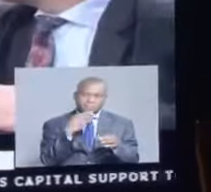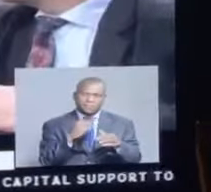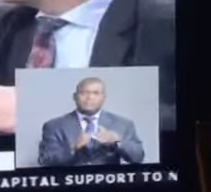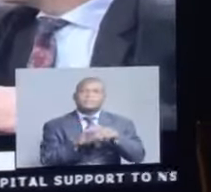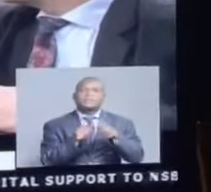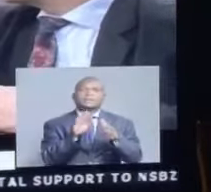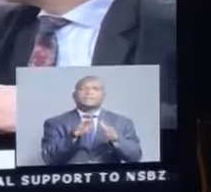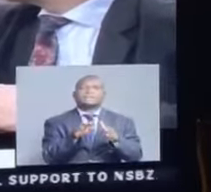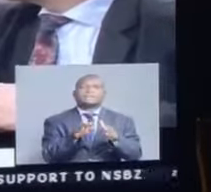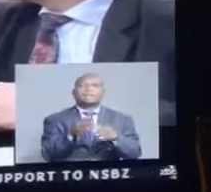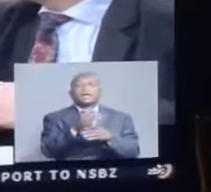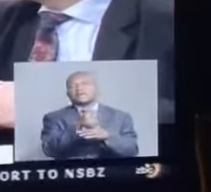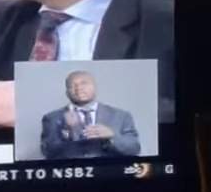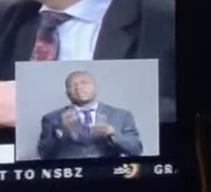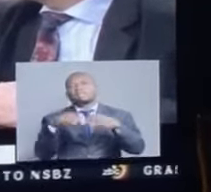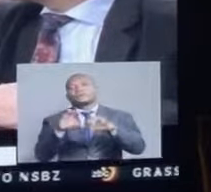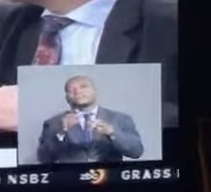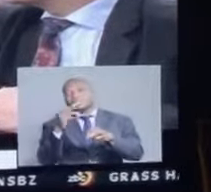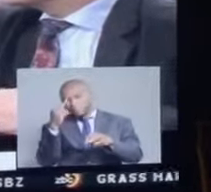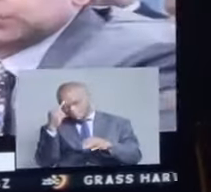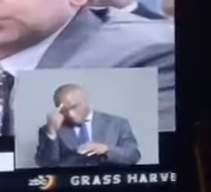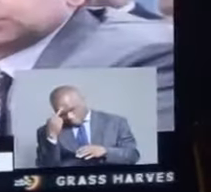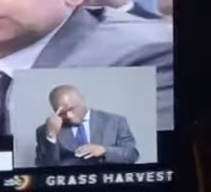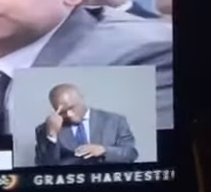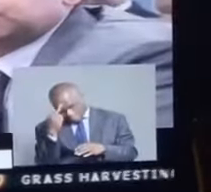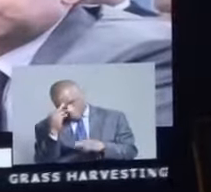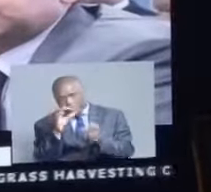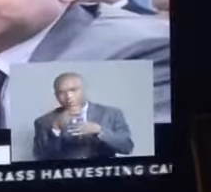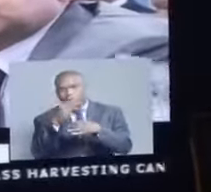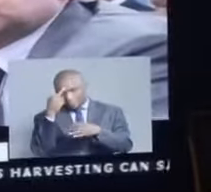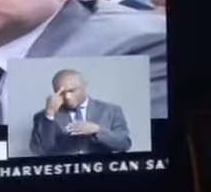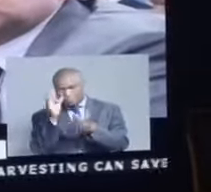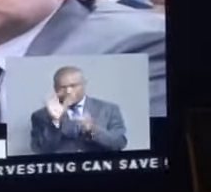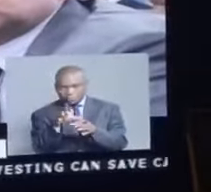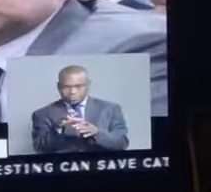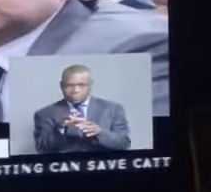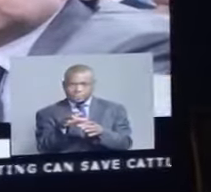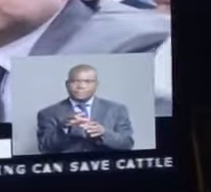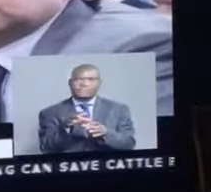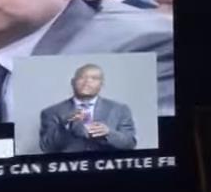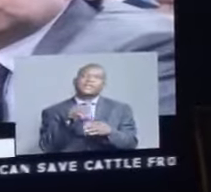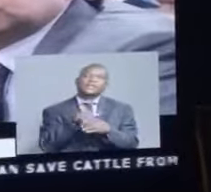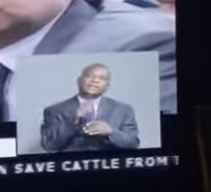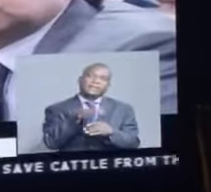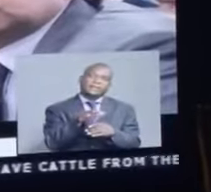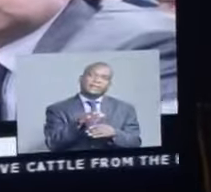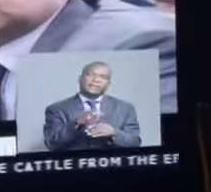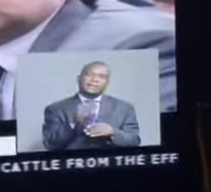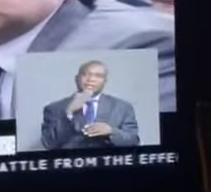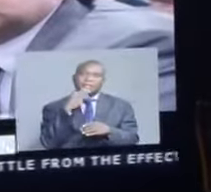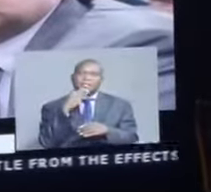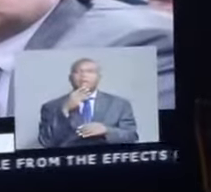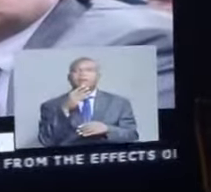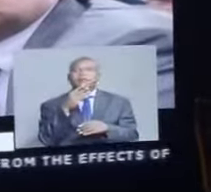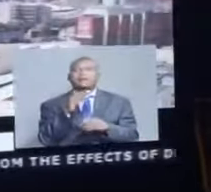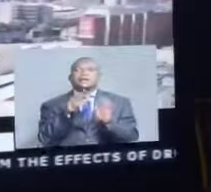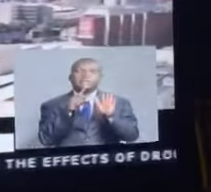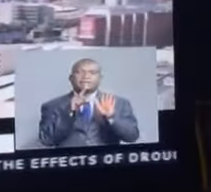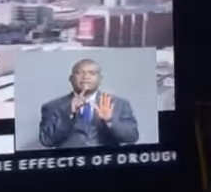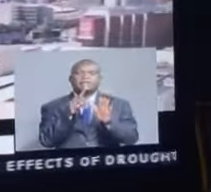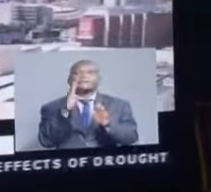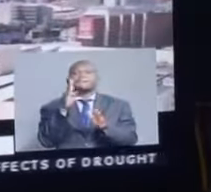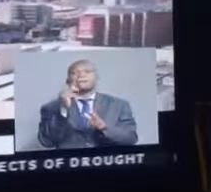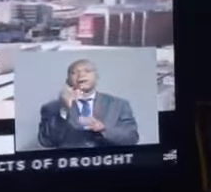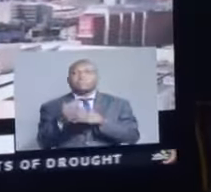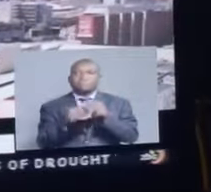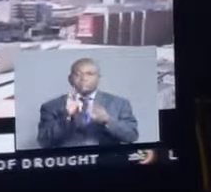One of the partners in the project, Indian engineering giant Bharat Heavy Electricals, which has an annual turnover of around $7 billion, is grateful